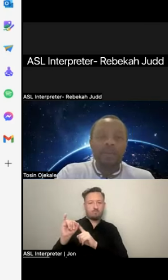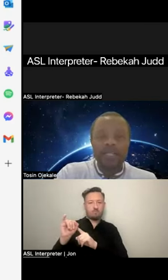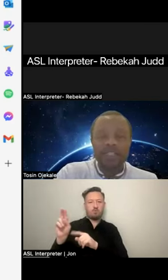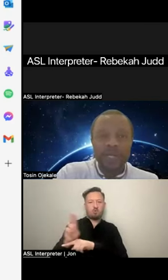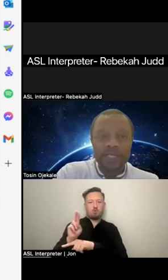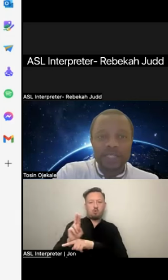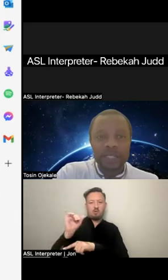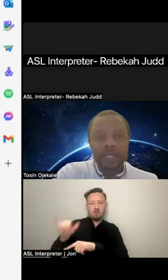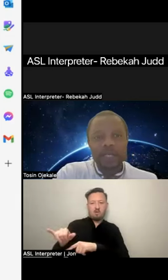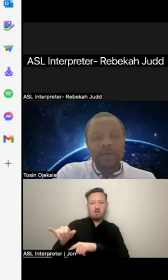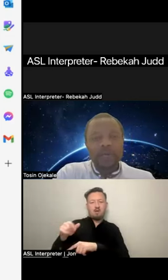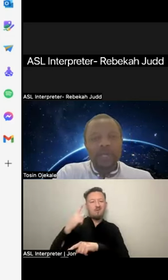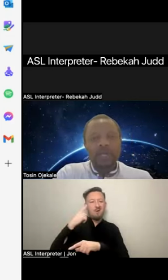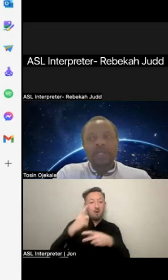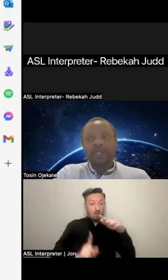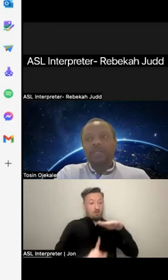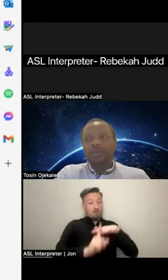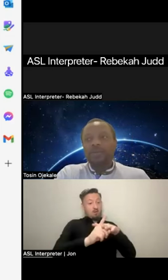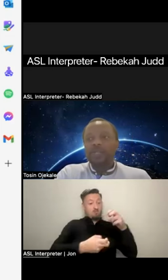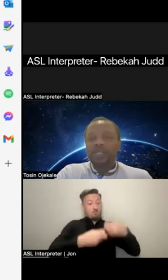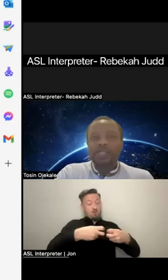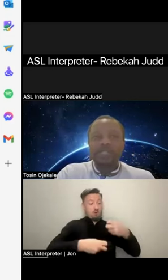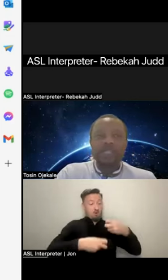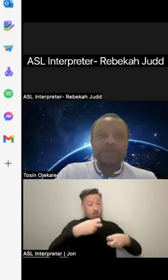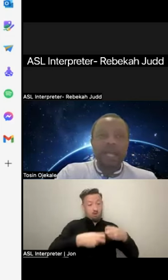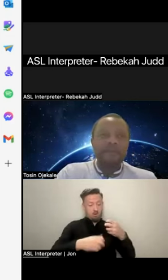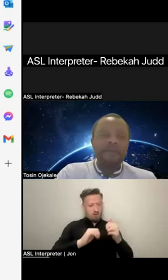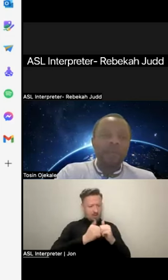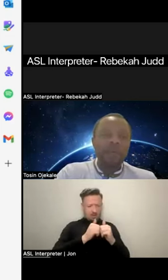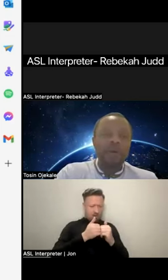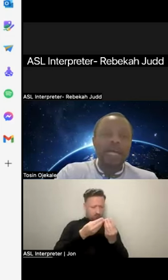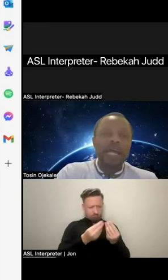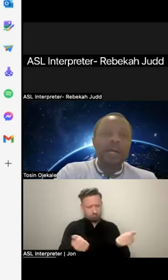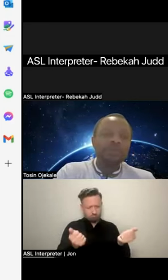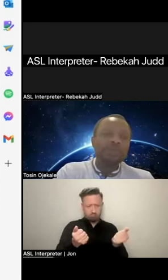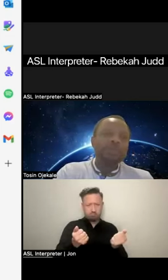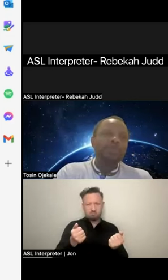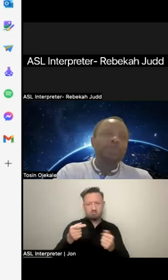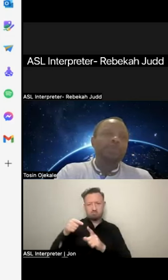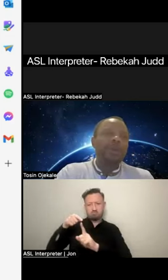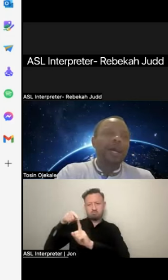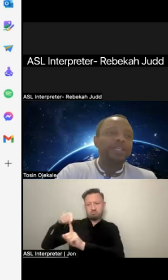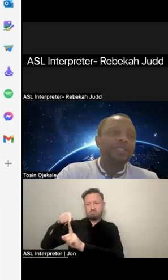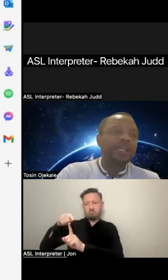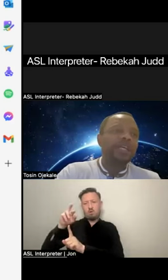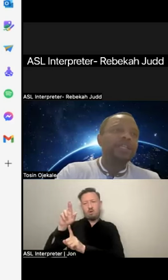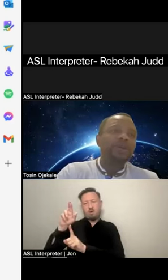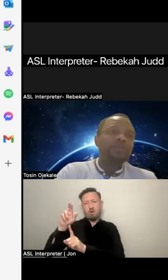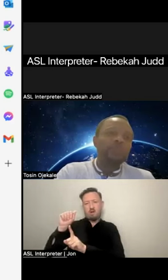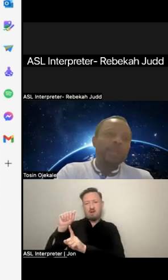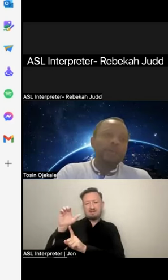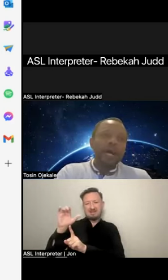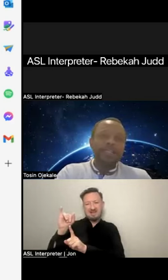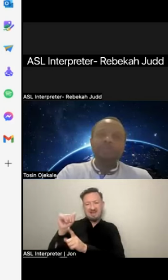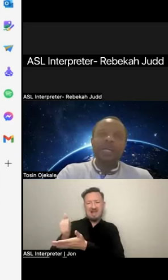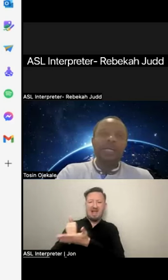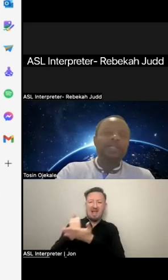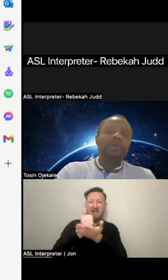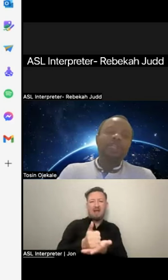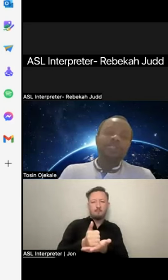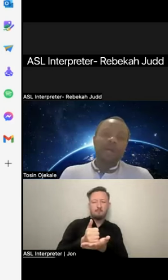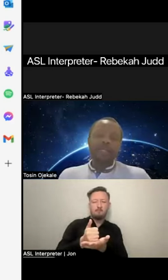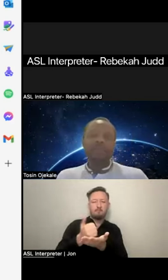problem management. Okay, so it's like a framework that helps you to manage your problem